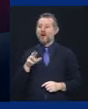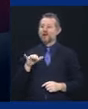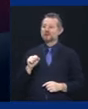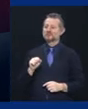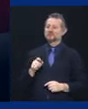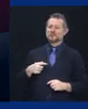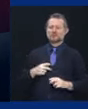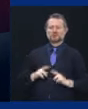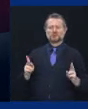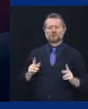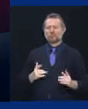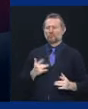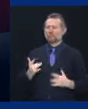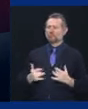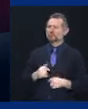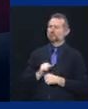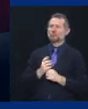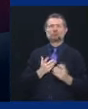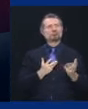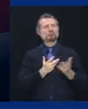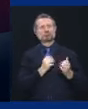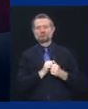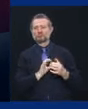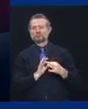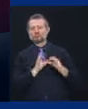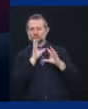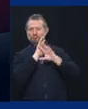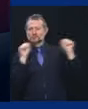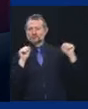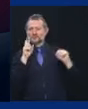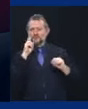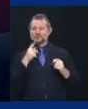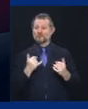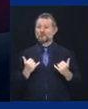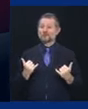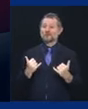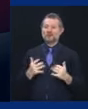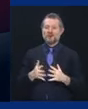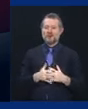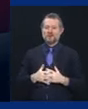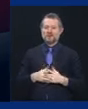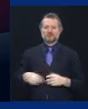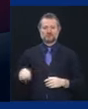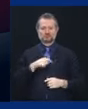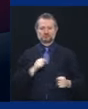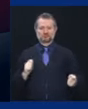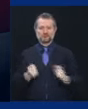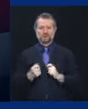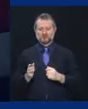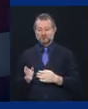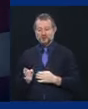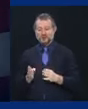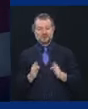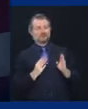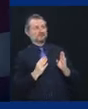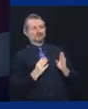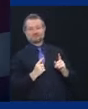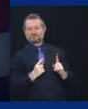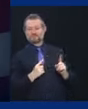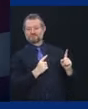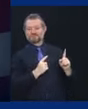president and the change for this nation. This is going to be a different